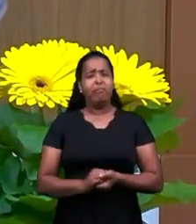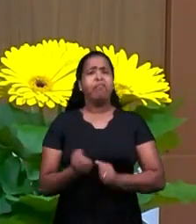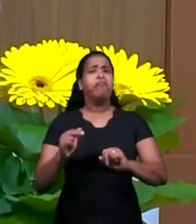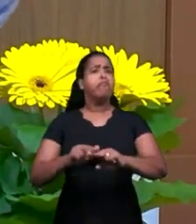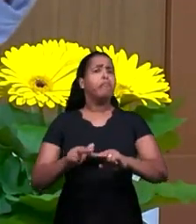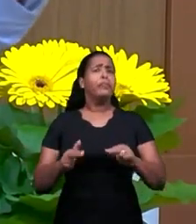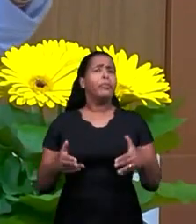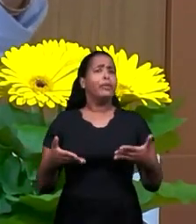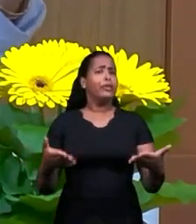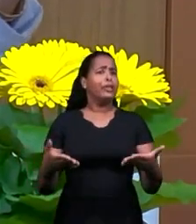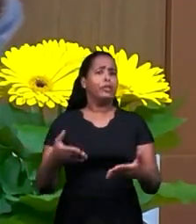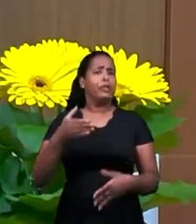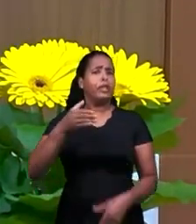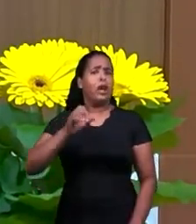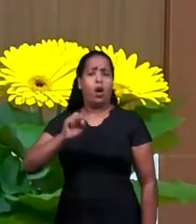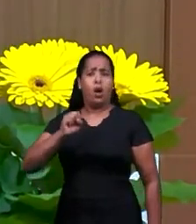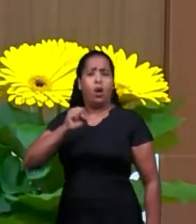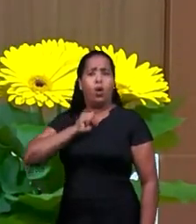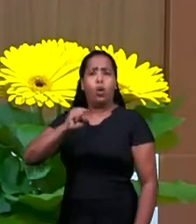Why